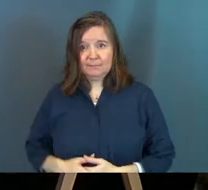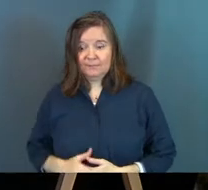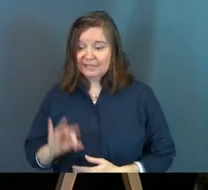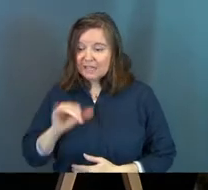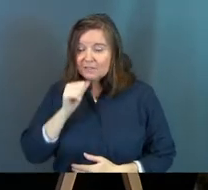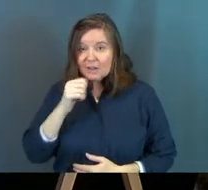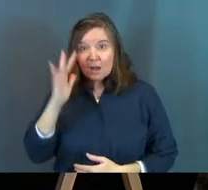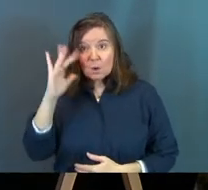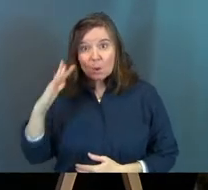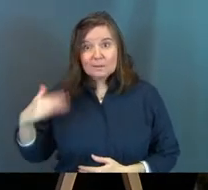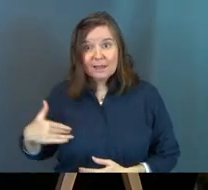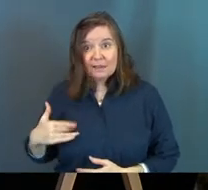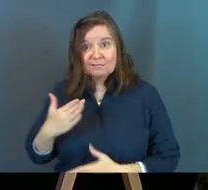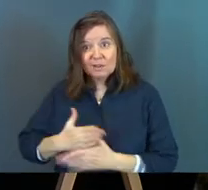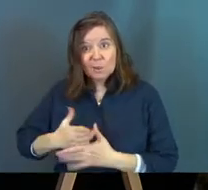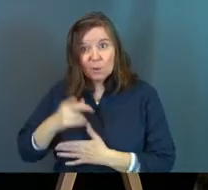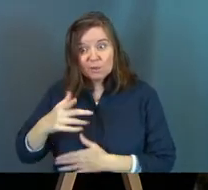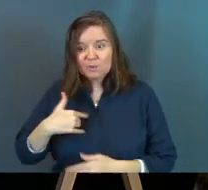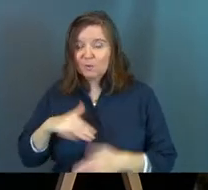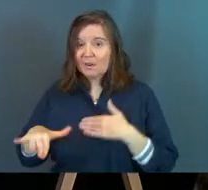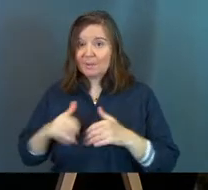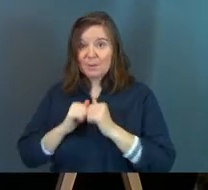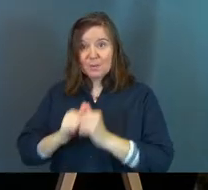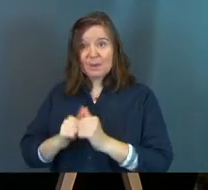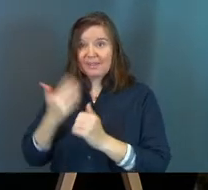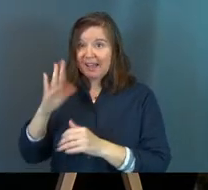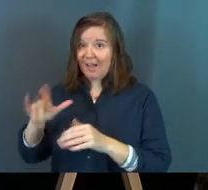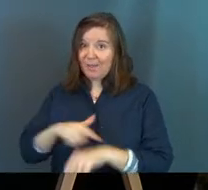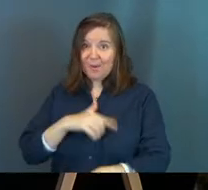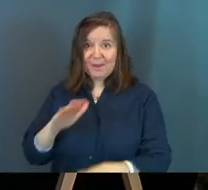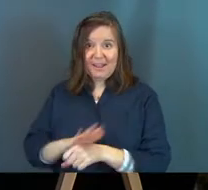If it's not annoyed you sufficiently, you haven't been walking with God long enough.